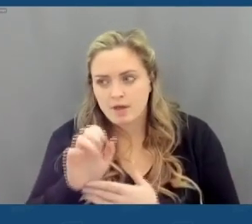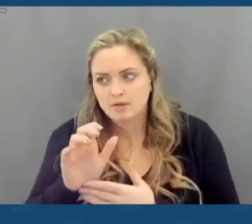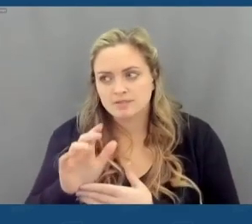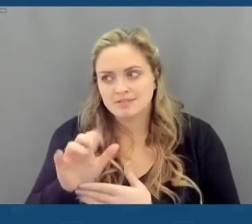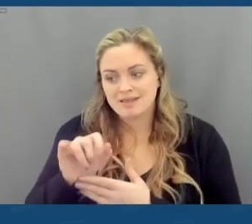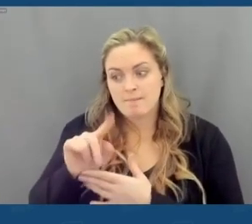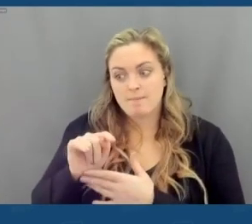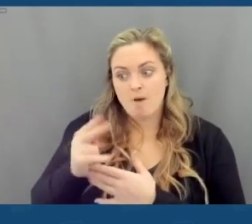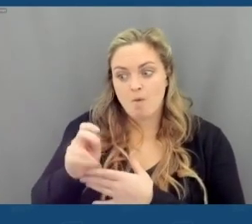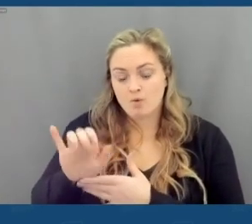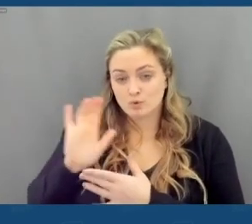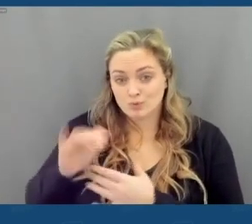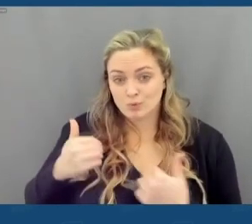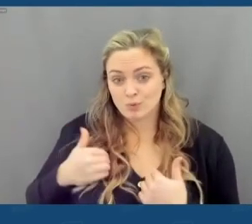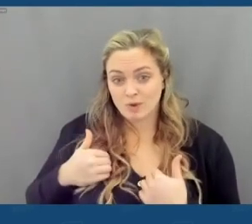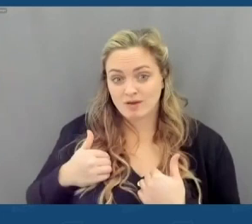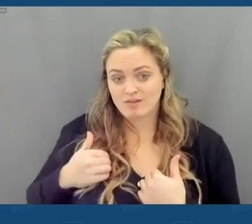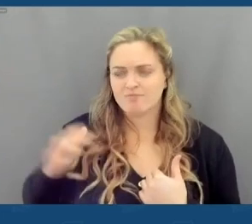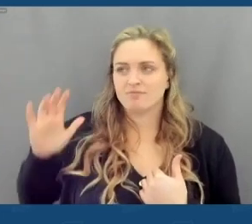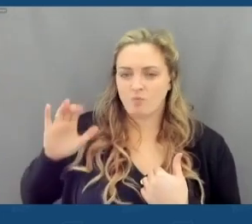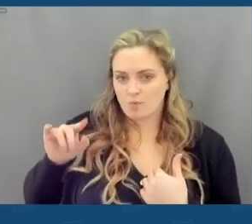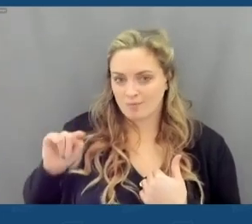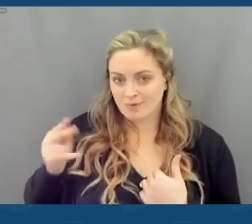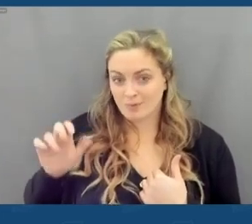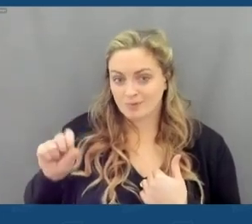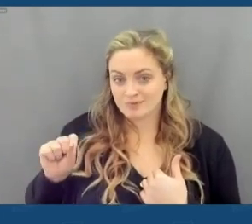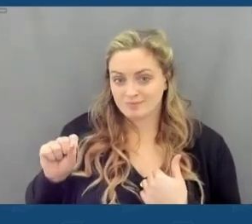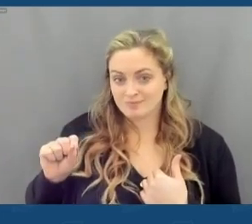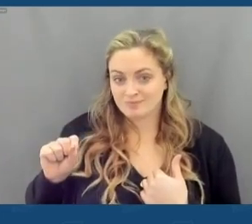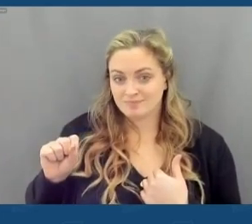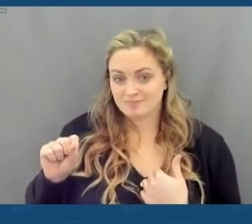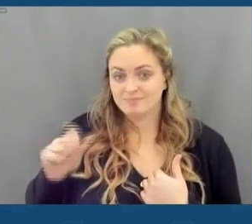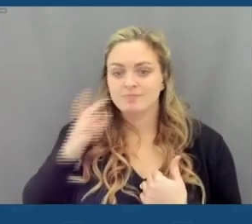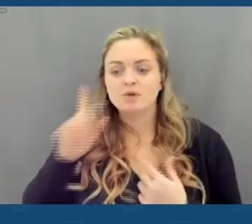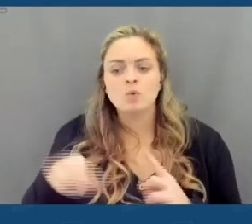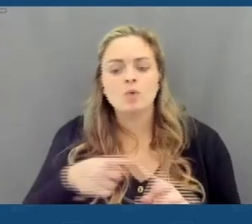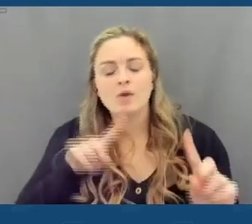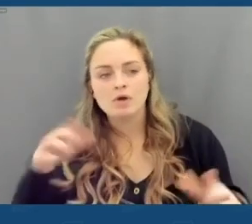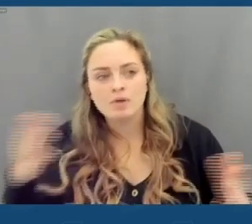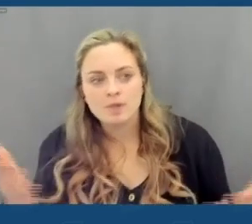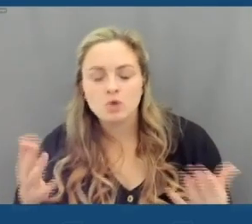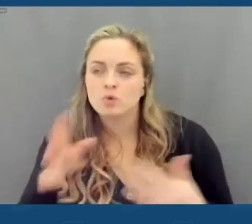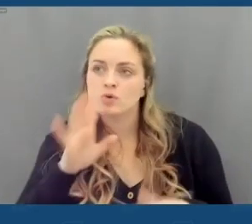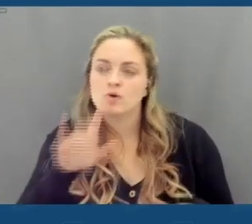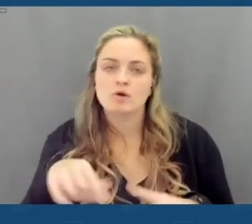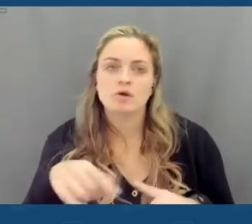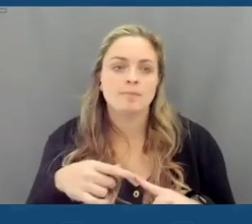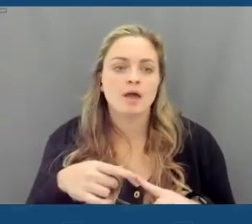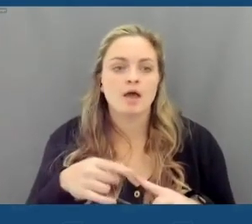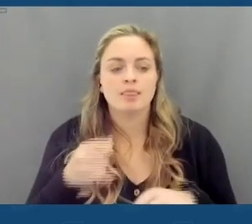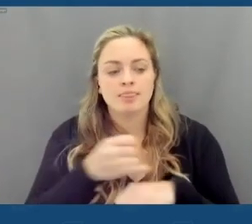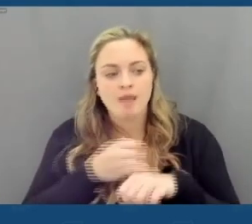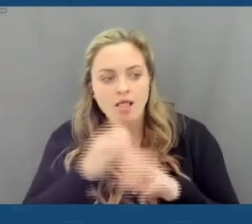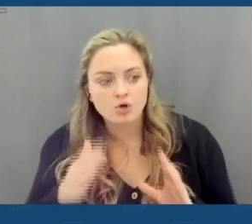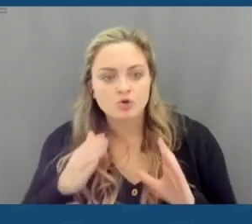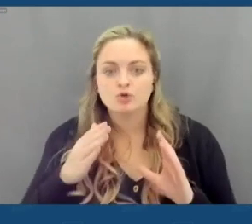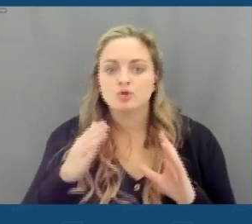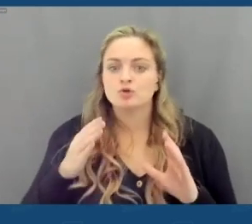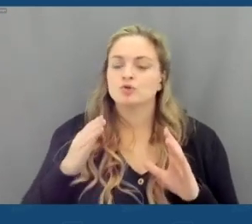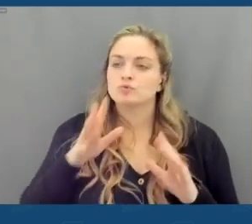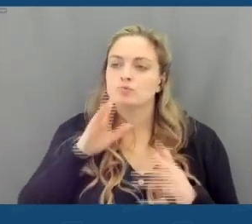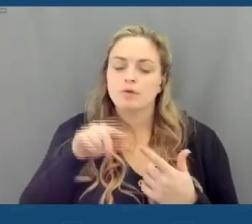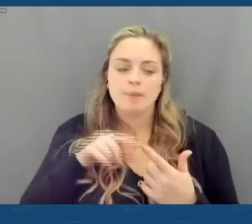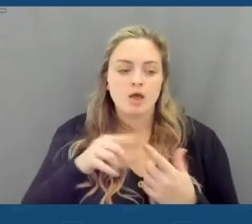okay? The former potholes. Because whenever we come out here, we're talking about the Islanders. We're talking about